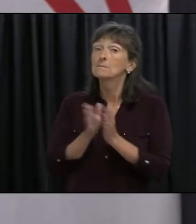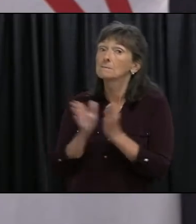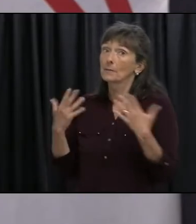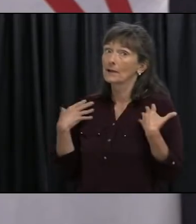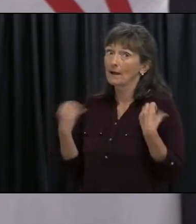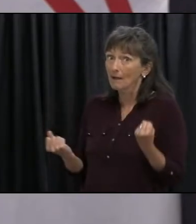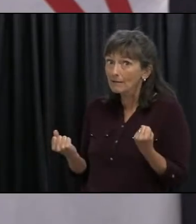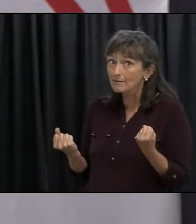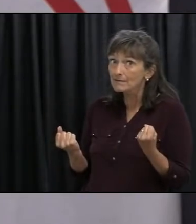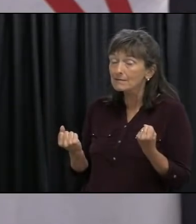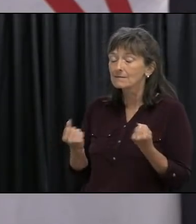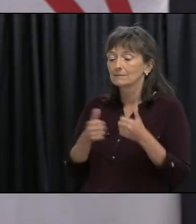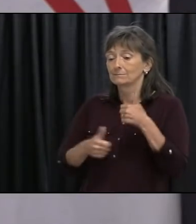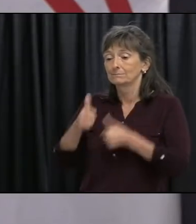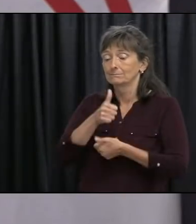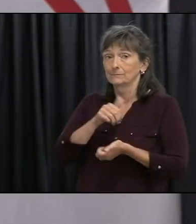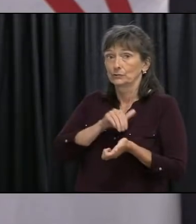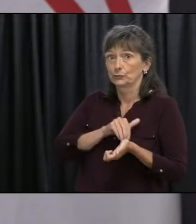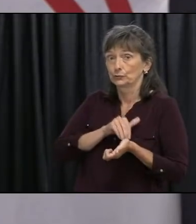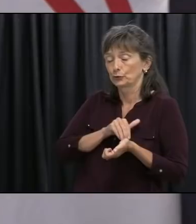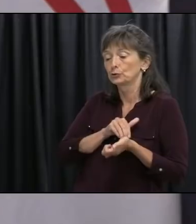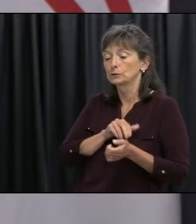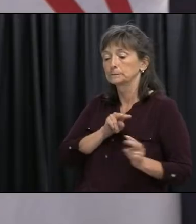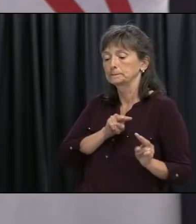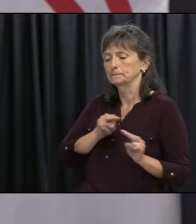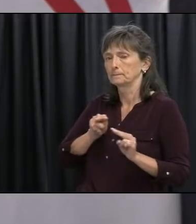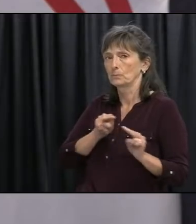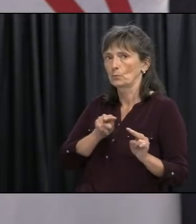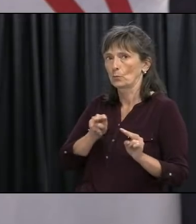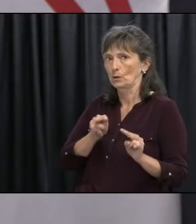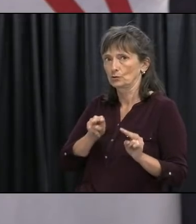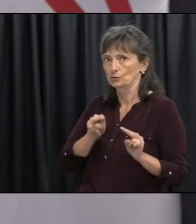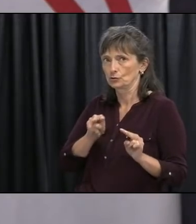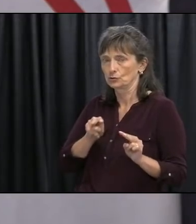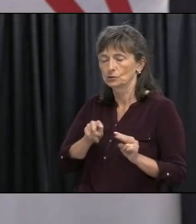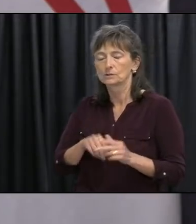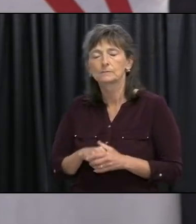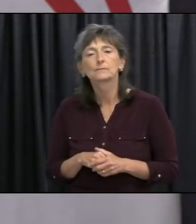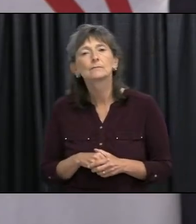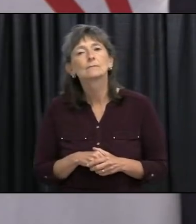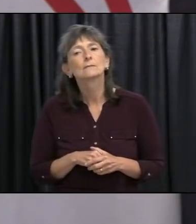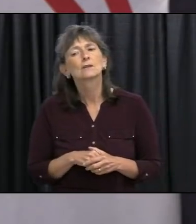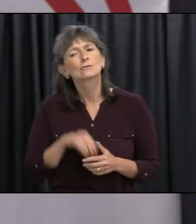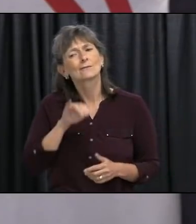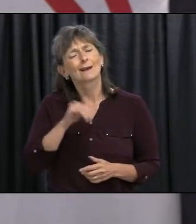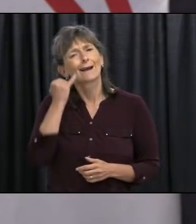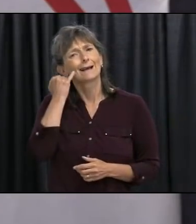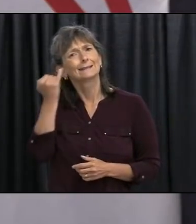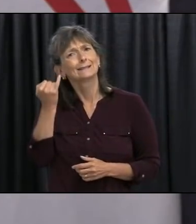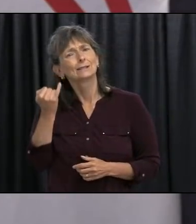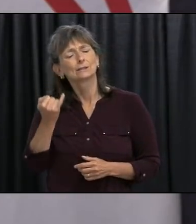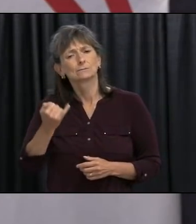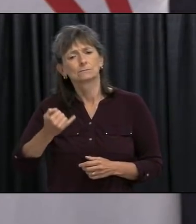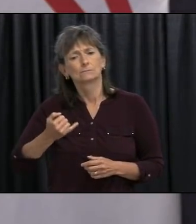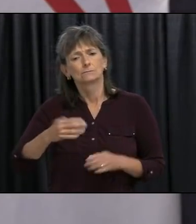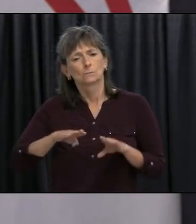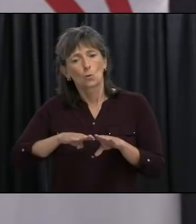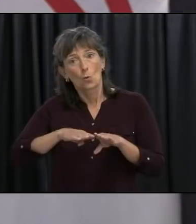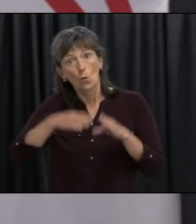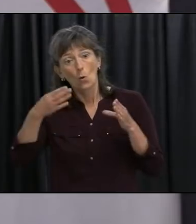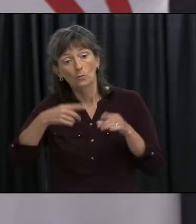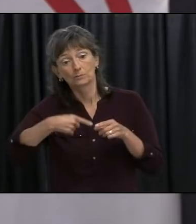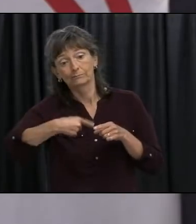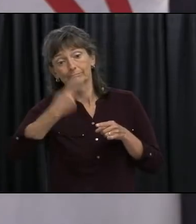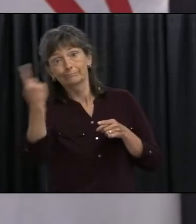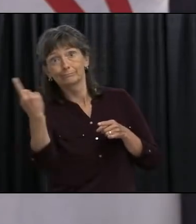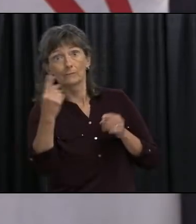Chief Medical Officer of Health. So when it comes down to this old idea or the concept of reopening up to a Canadian bubble,